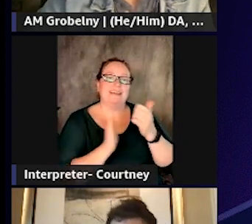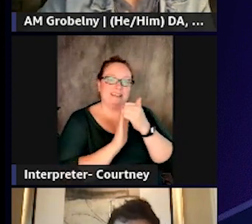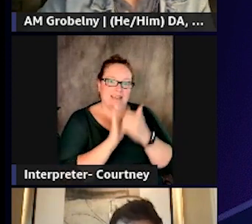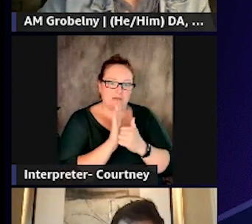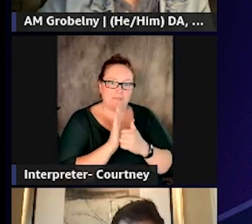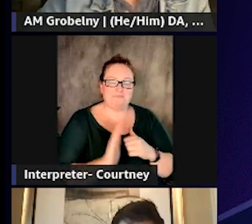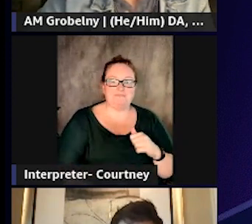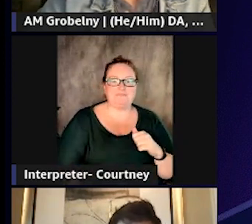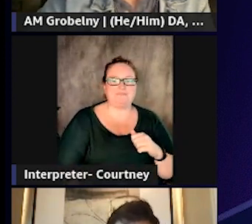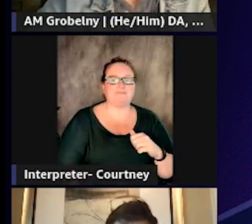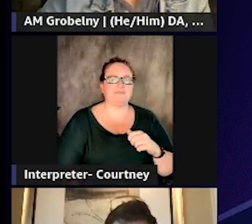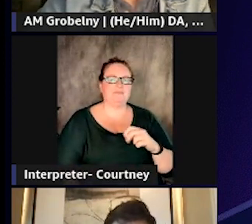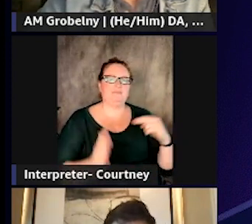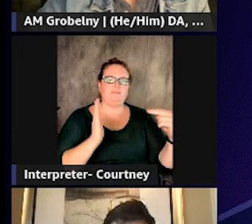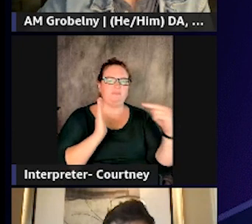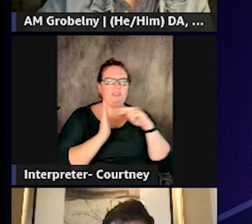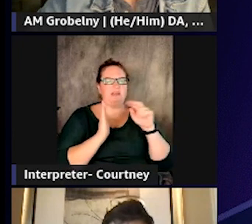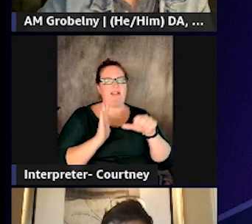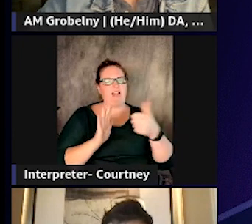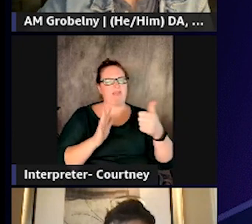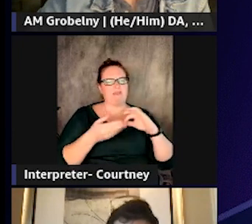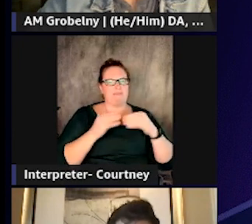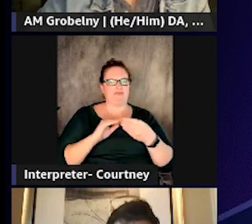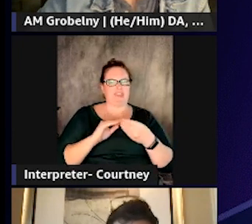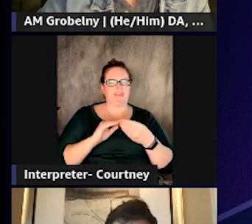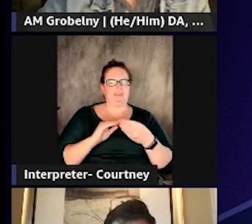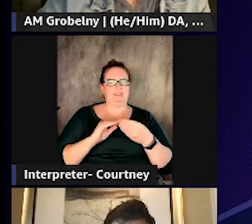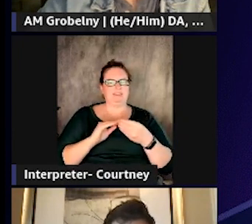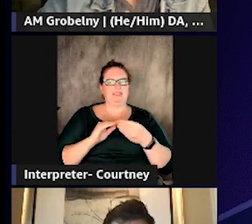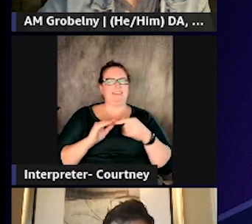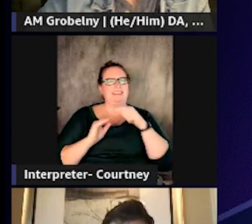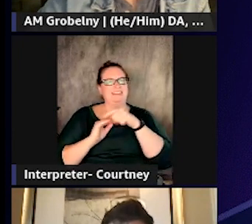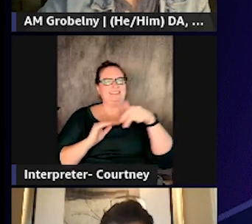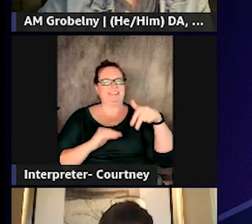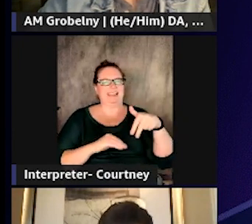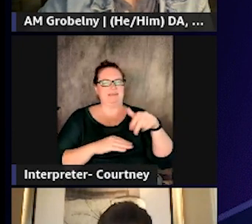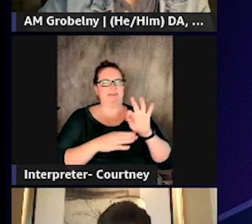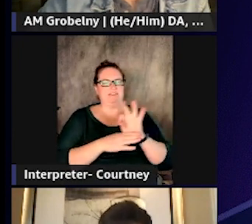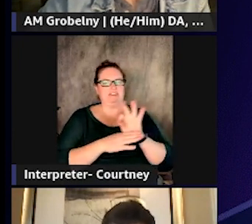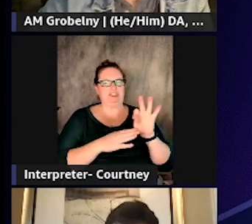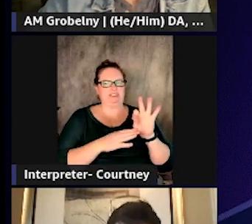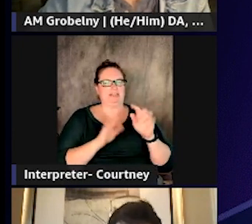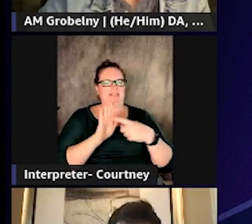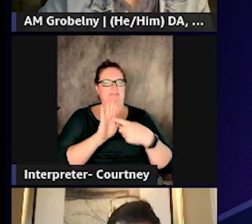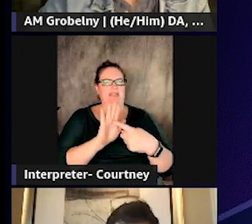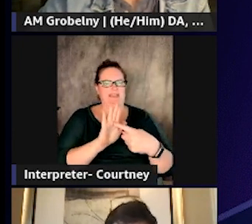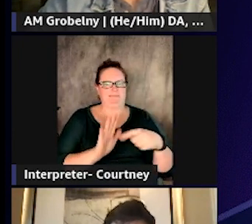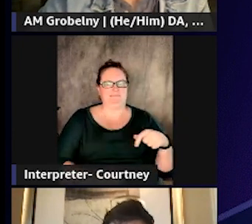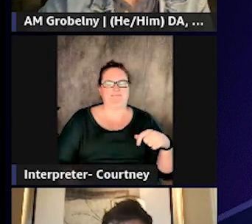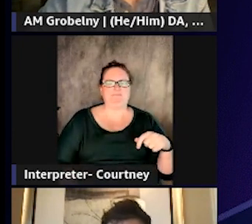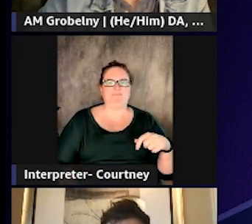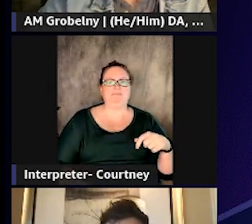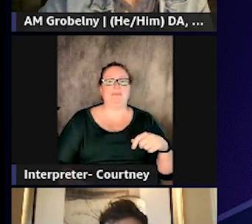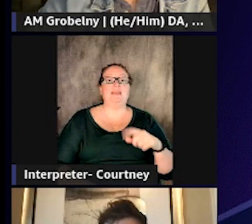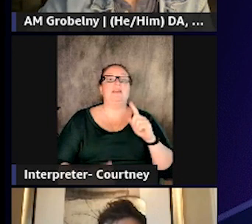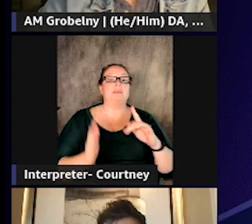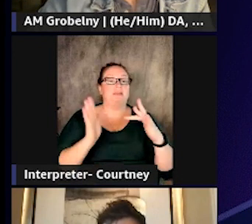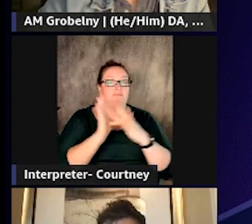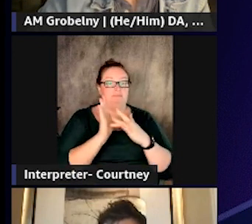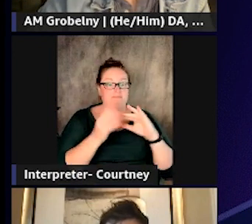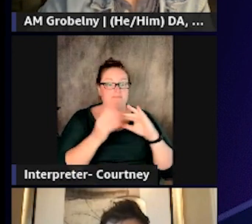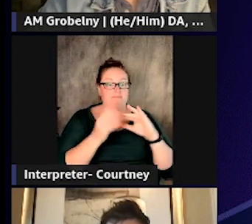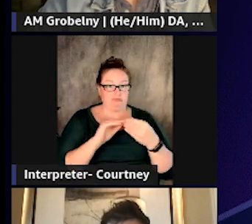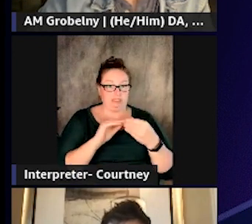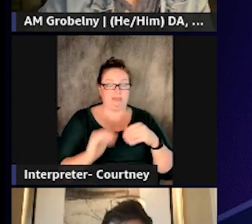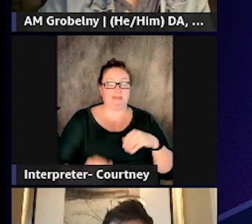maybe some of the other metrics that this Lambda function is emitting. So I'm going to head over to metrics, where I